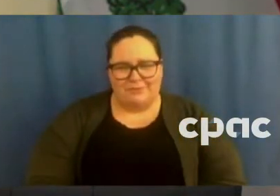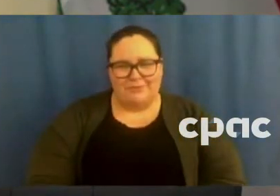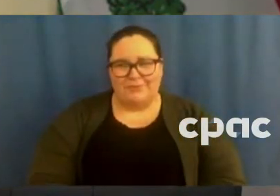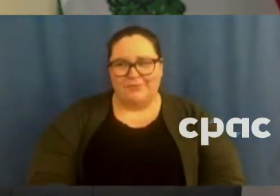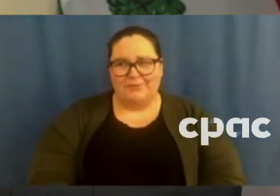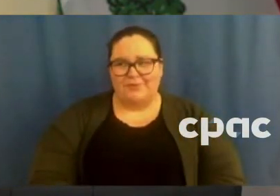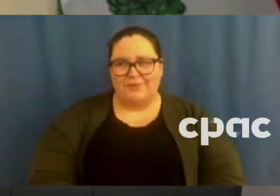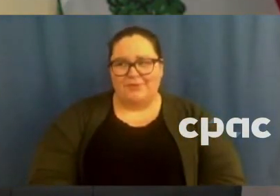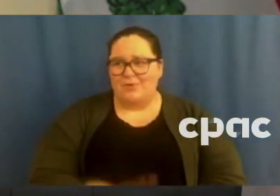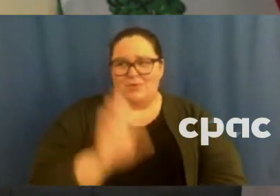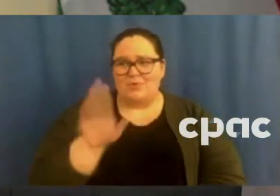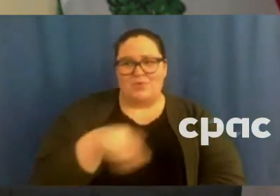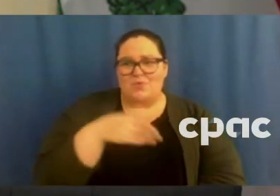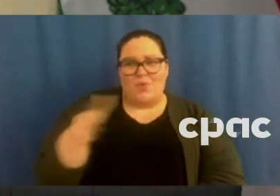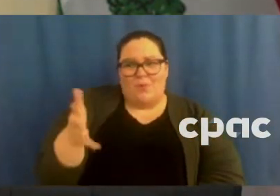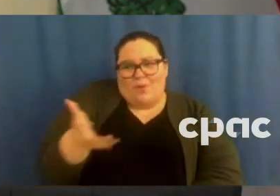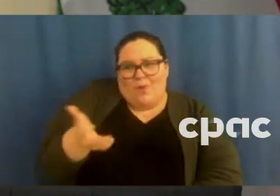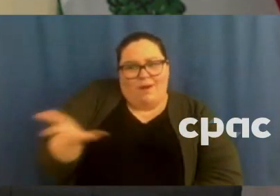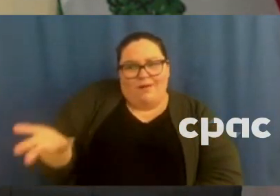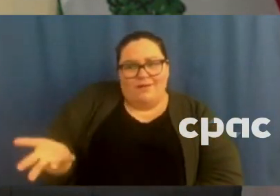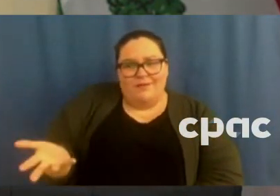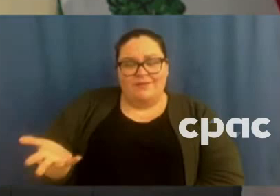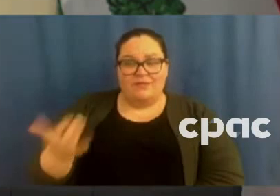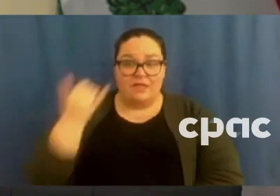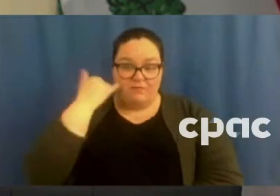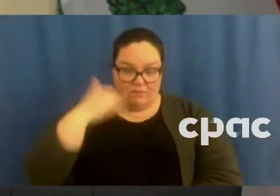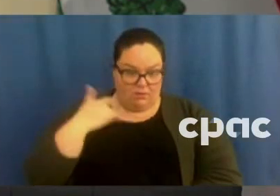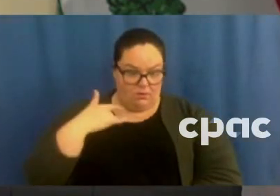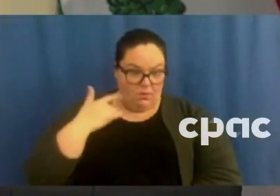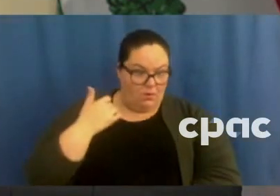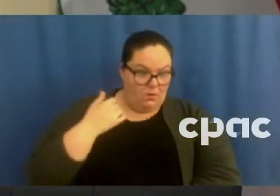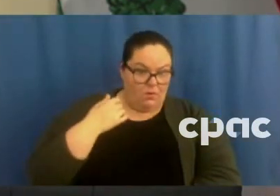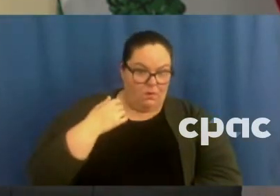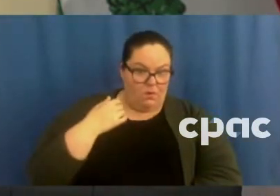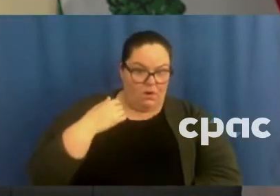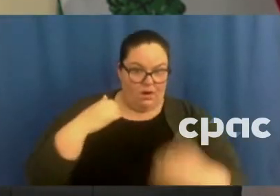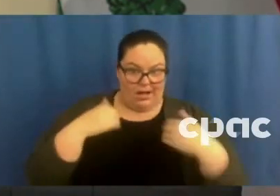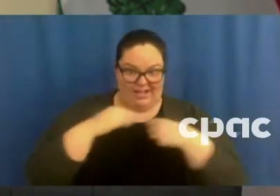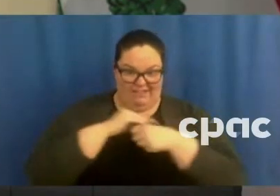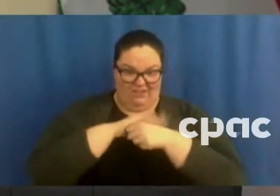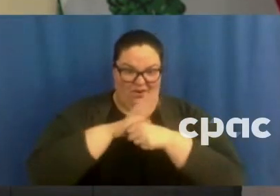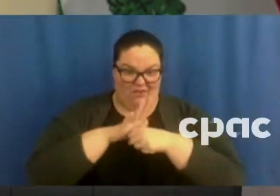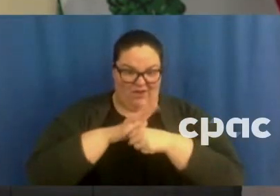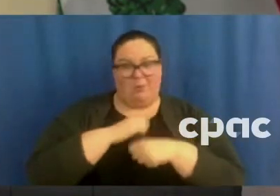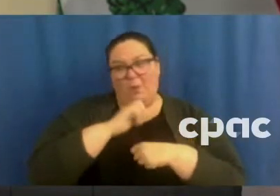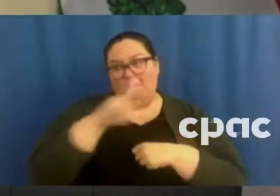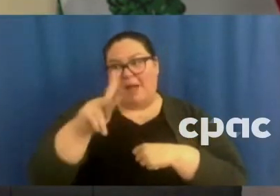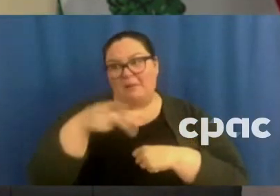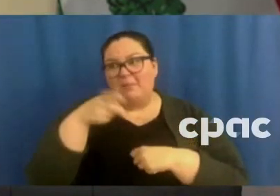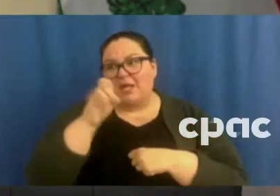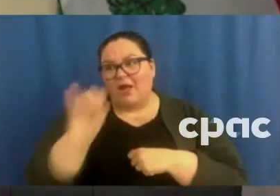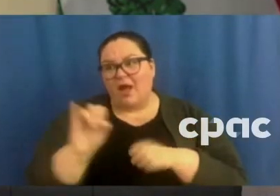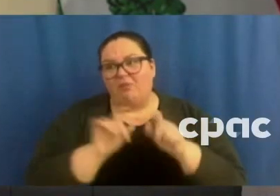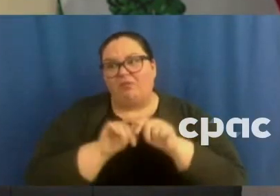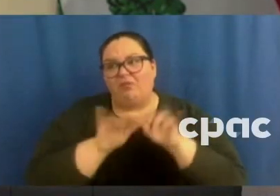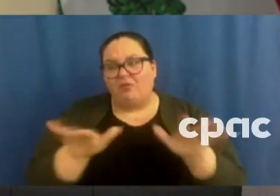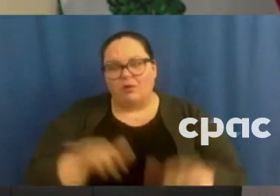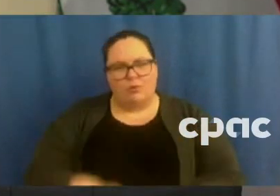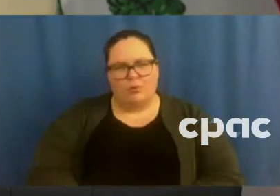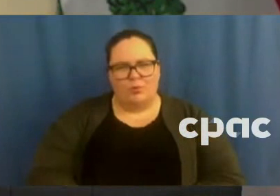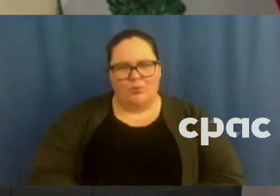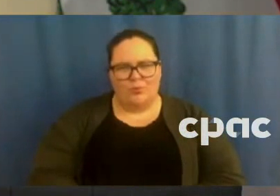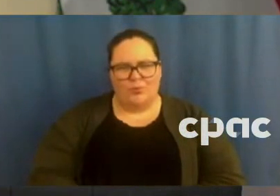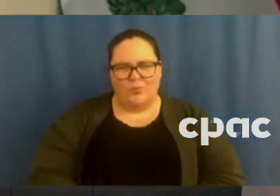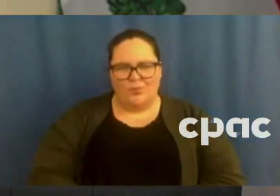who comes in here that if they thought they had it, they would come and bring it here. But it just shows it's the nature